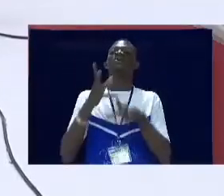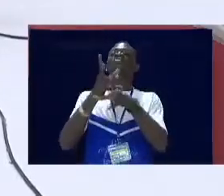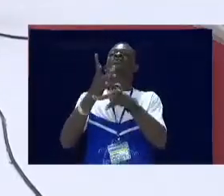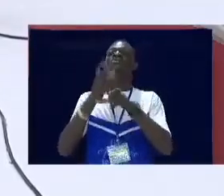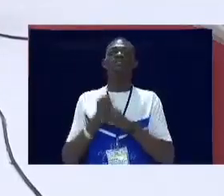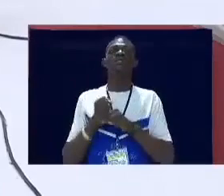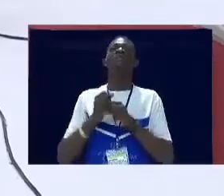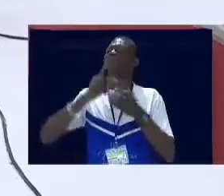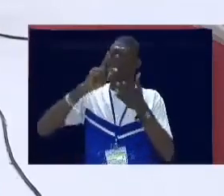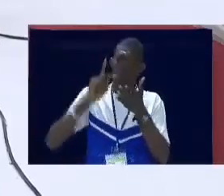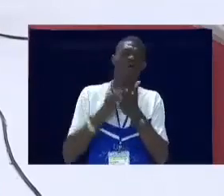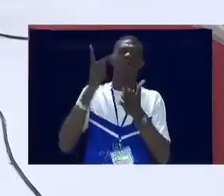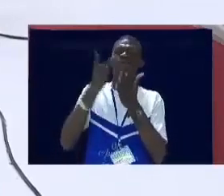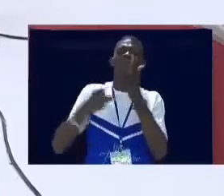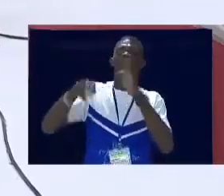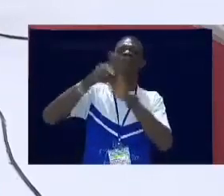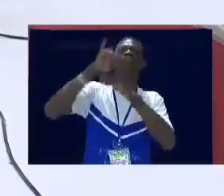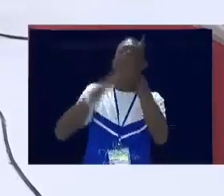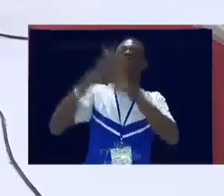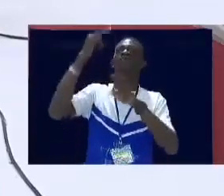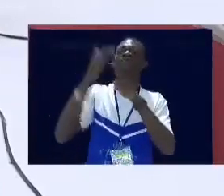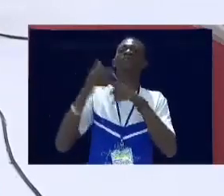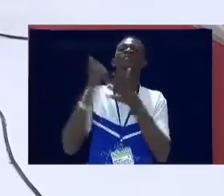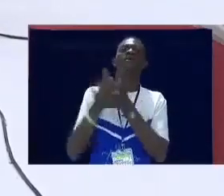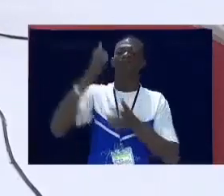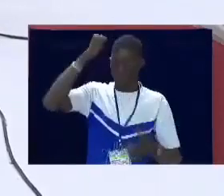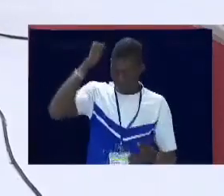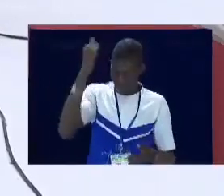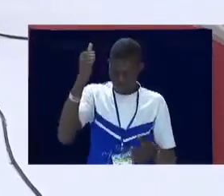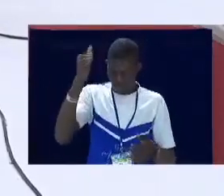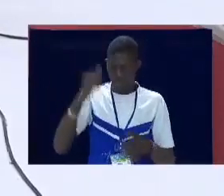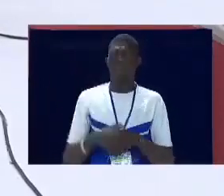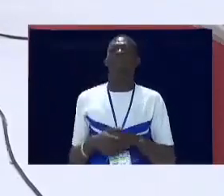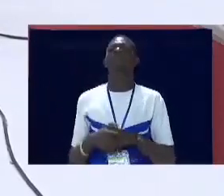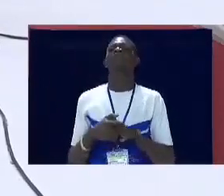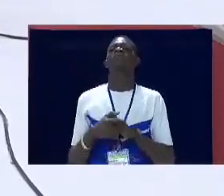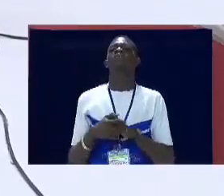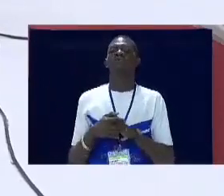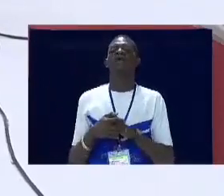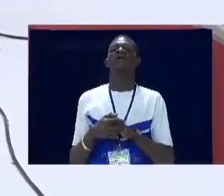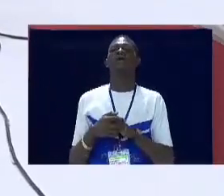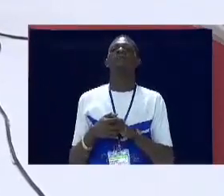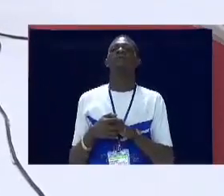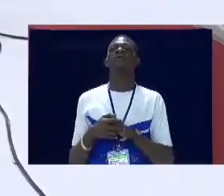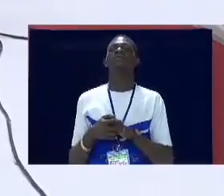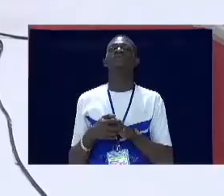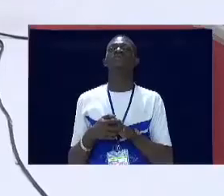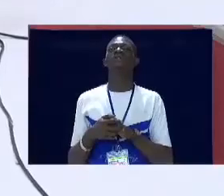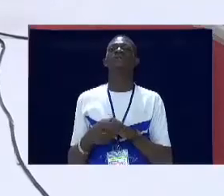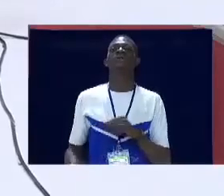Receive the double portion. Amen. Egba iloko meji.